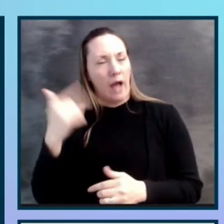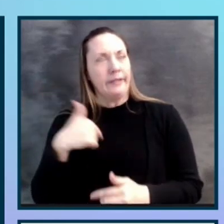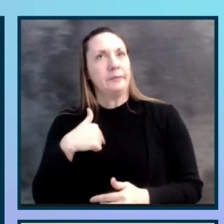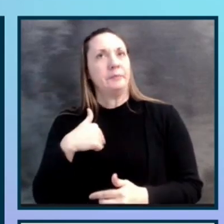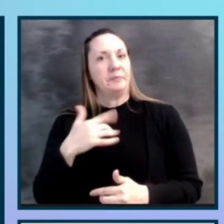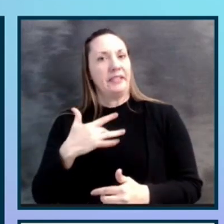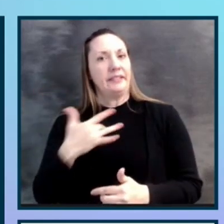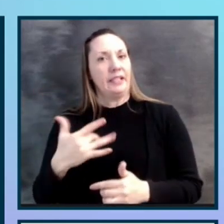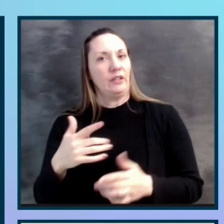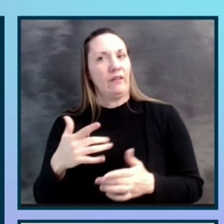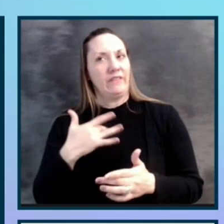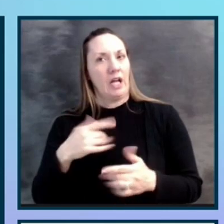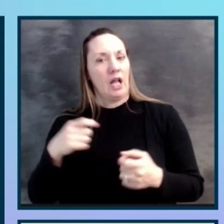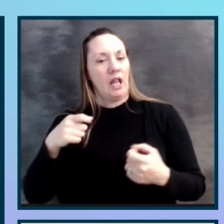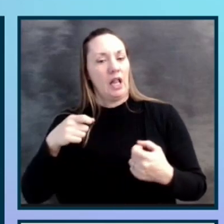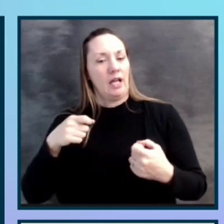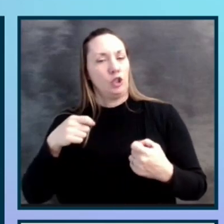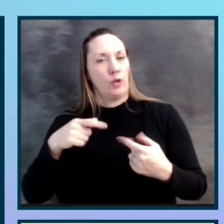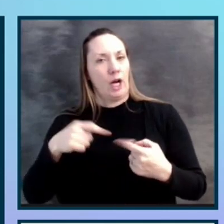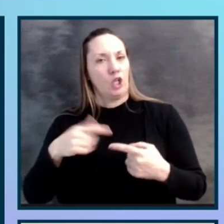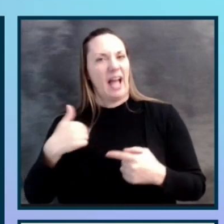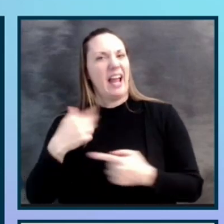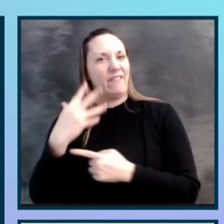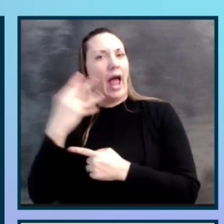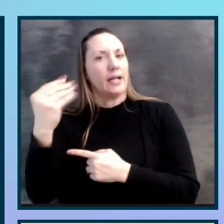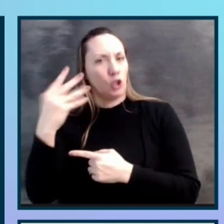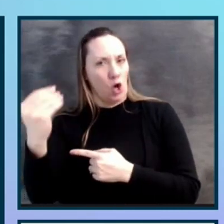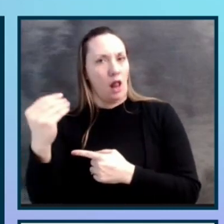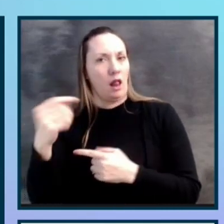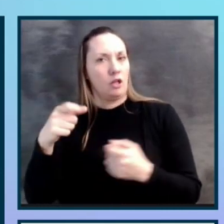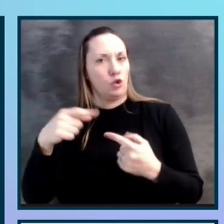I have external triggers myself.